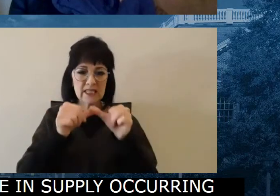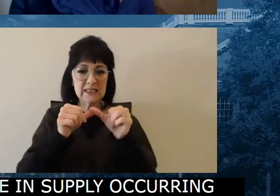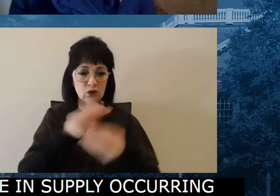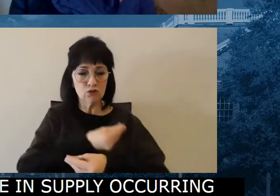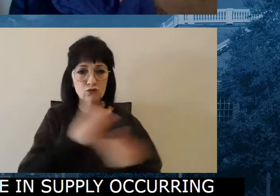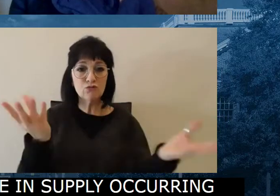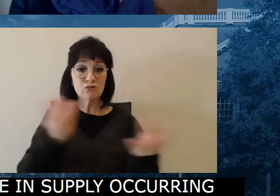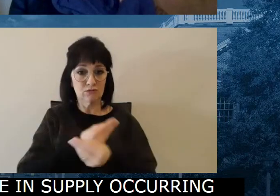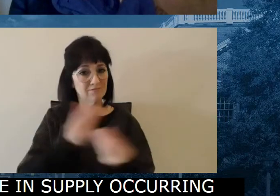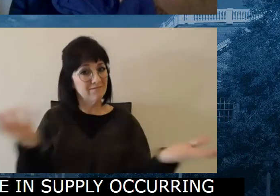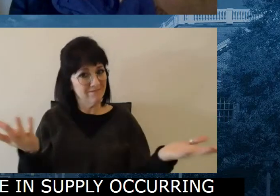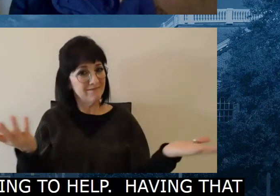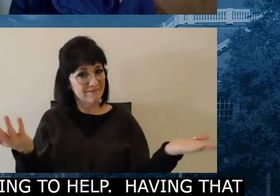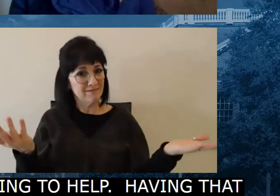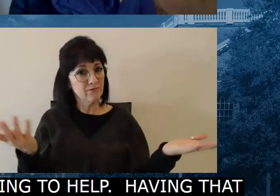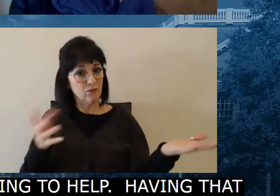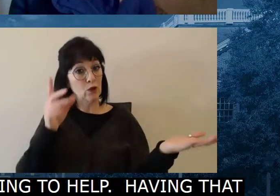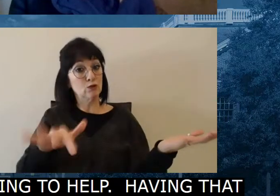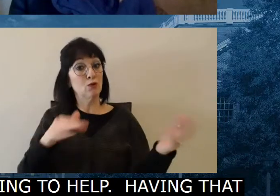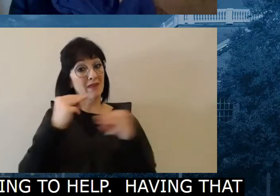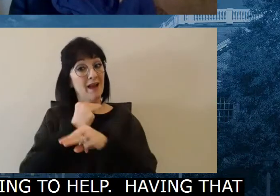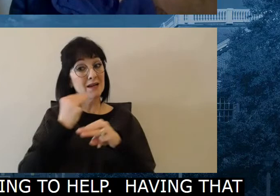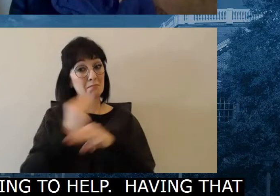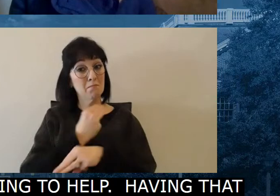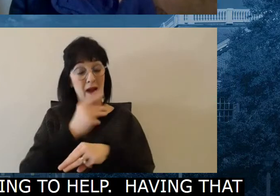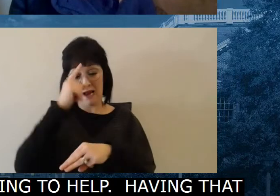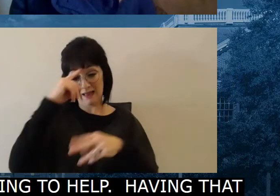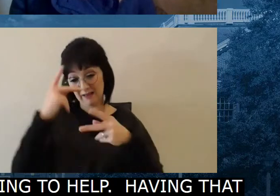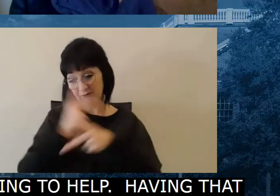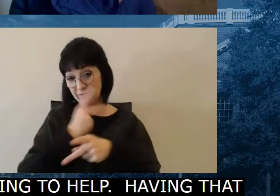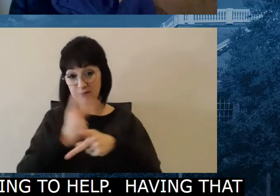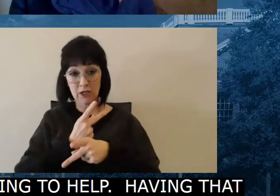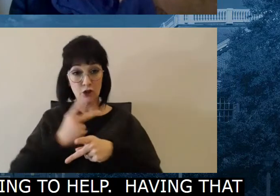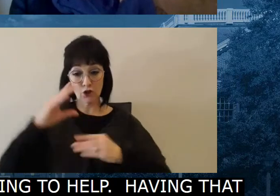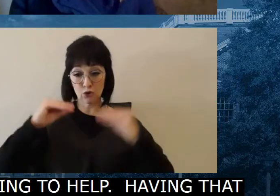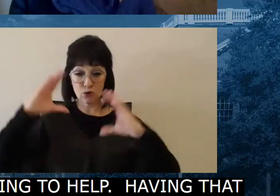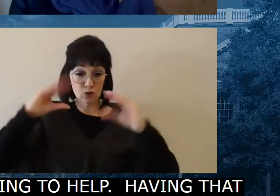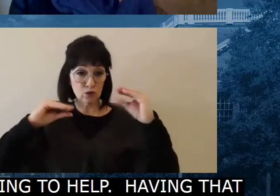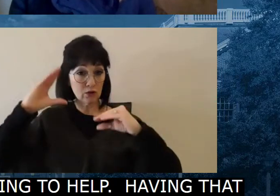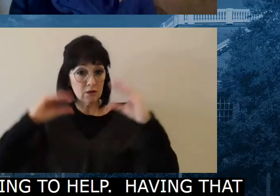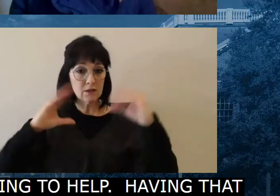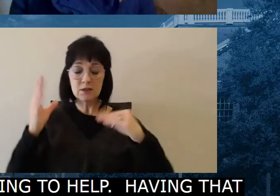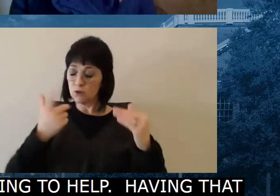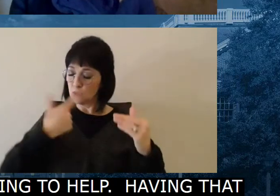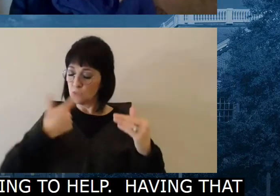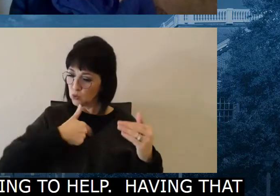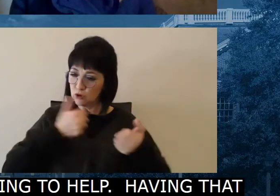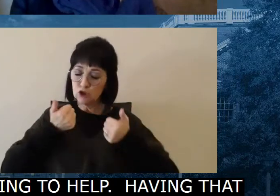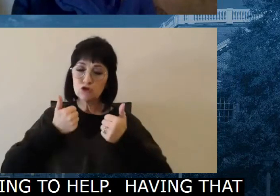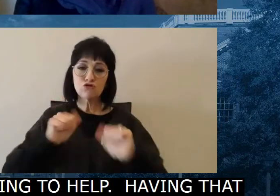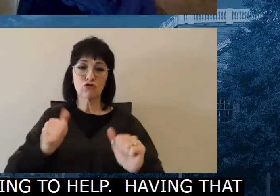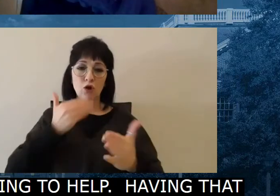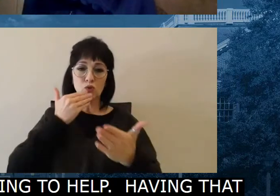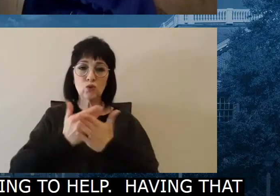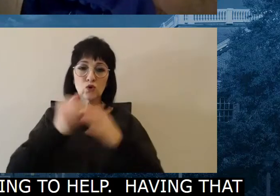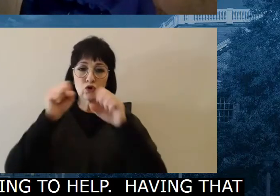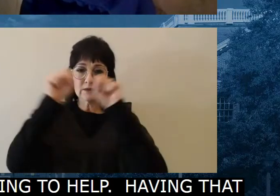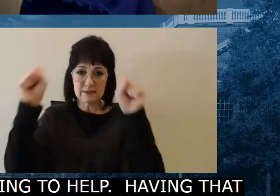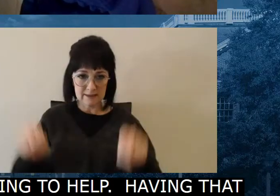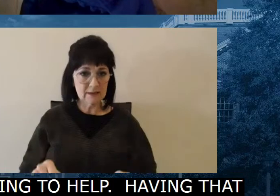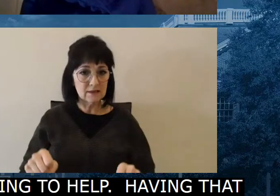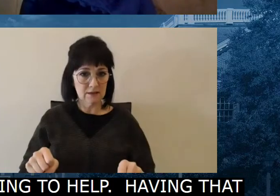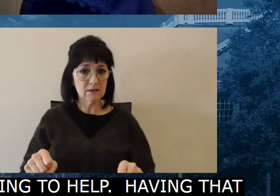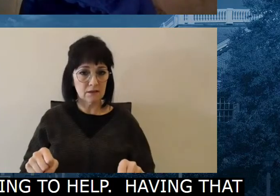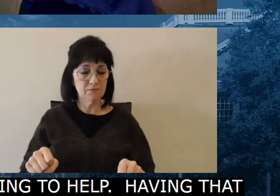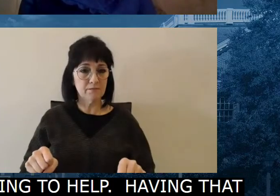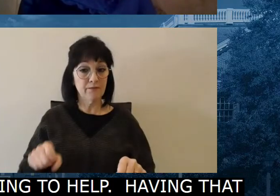So we'll have to see how the math works out. We're trying to build, and you heard me say earlier, to the extent that we can build on our